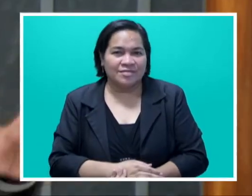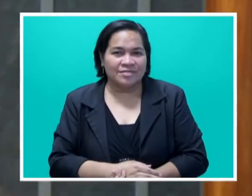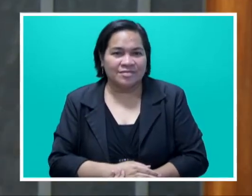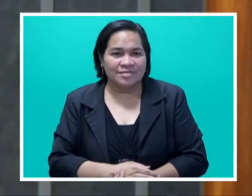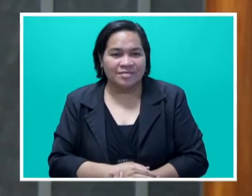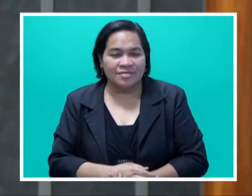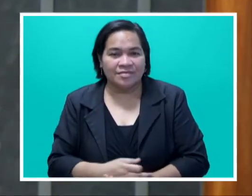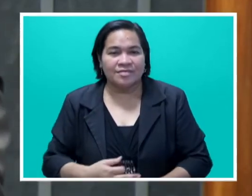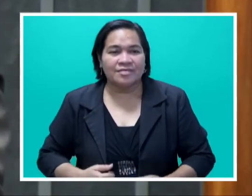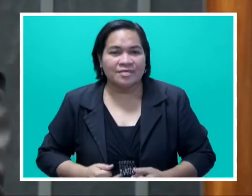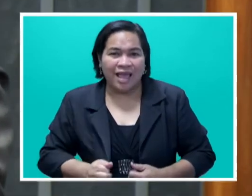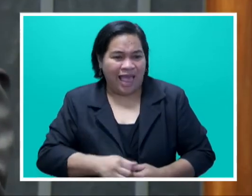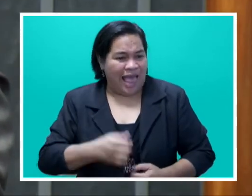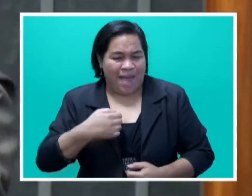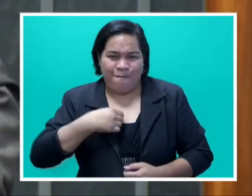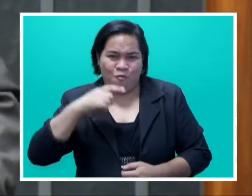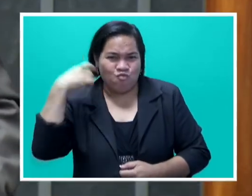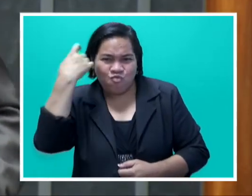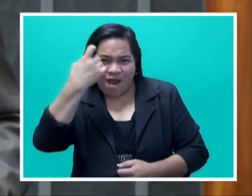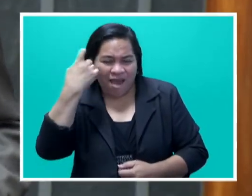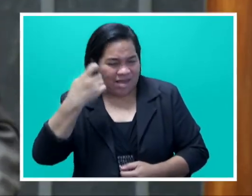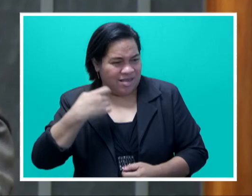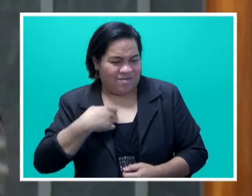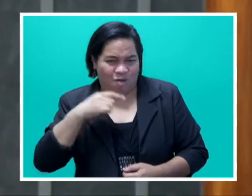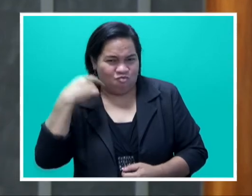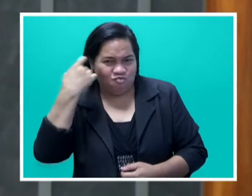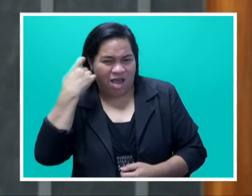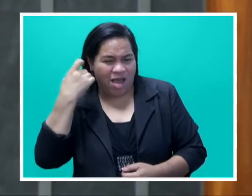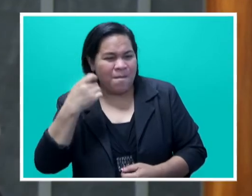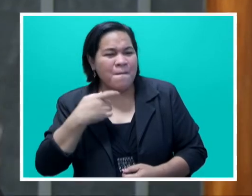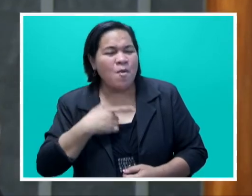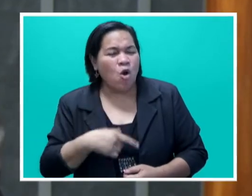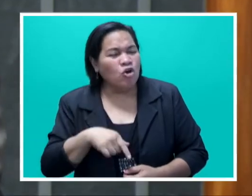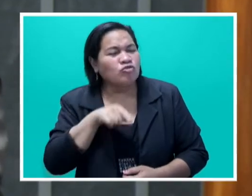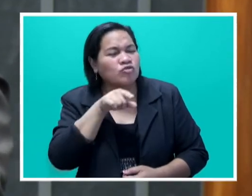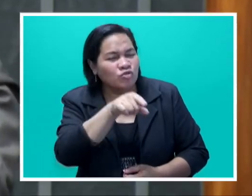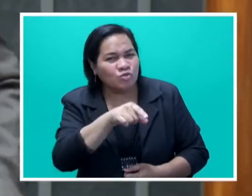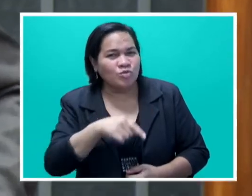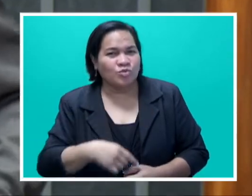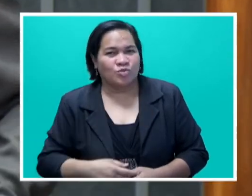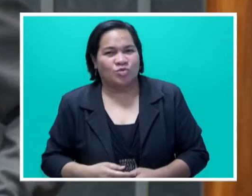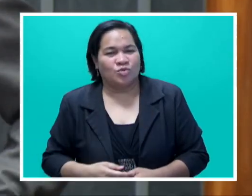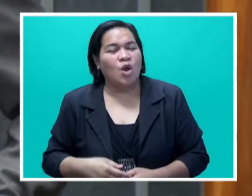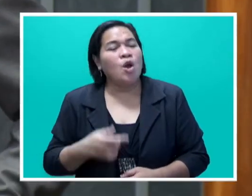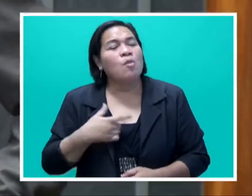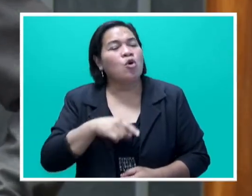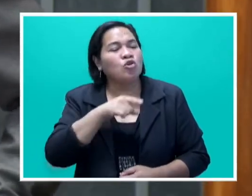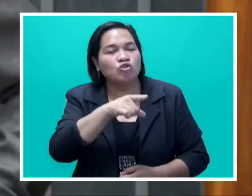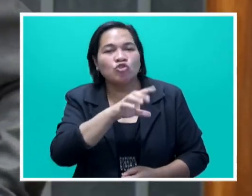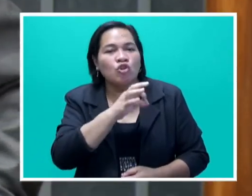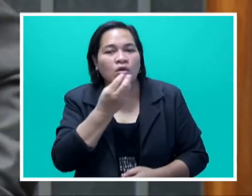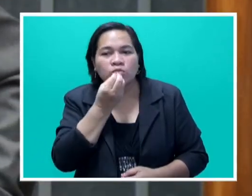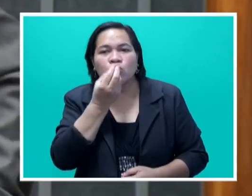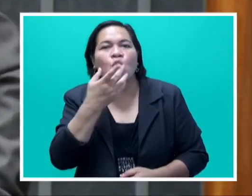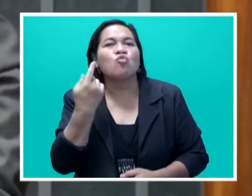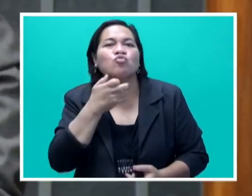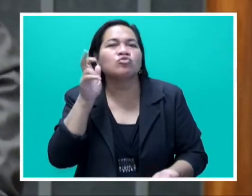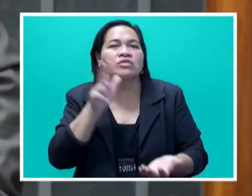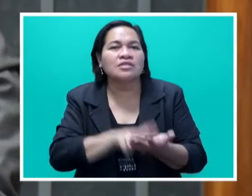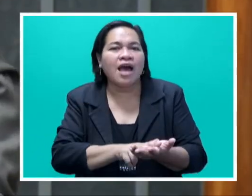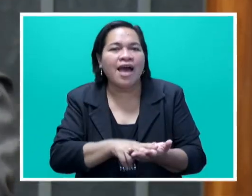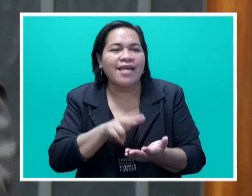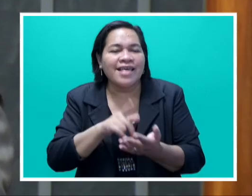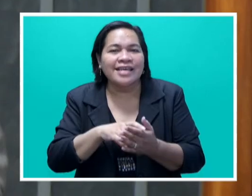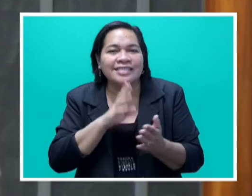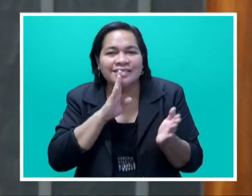Mr. Speaker, I'm worried. No, I'm worried. I'm worried because of you. Because you're not telling who have signed that so-called secret